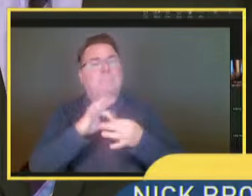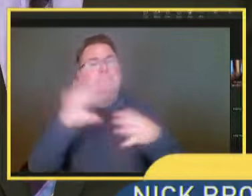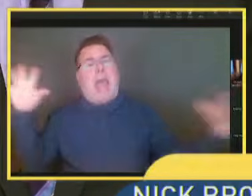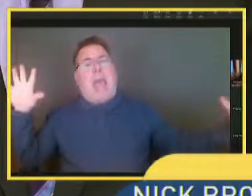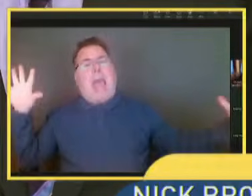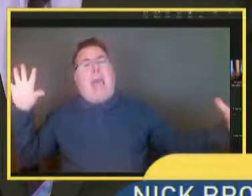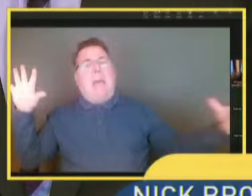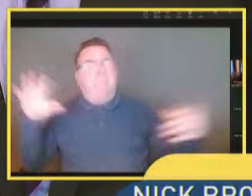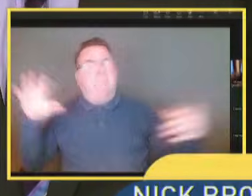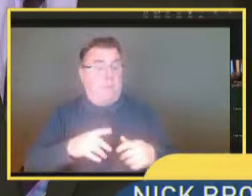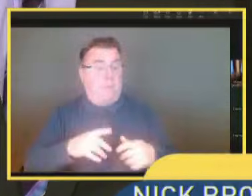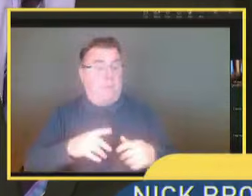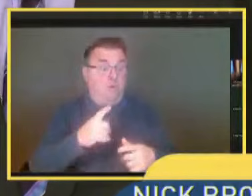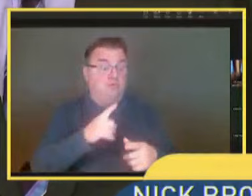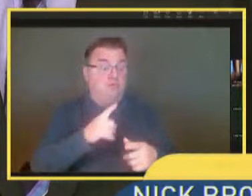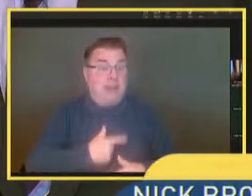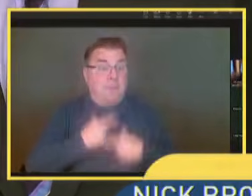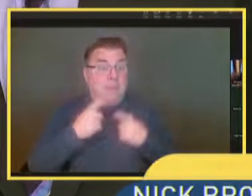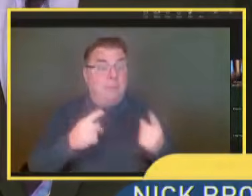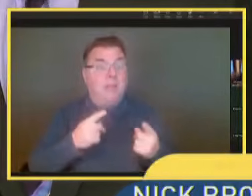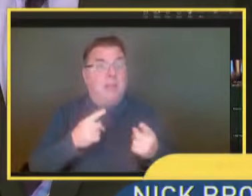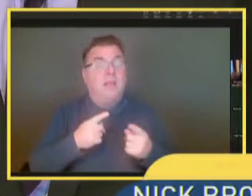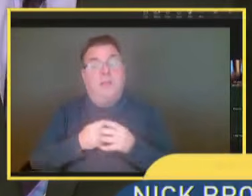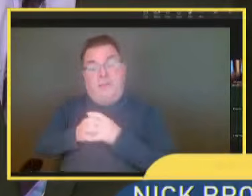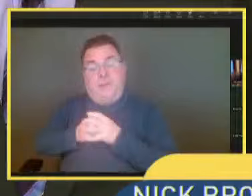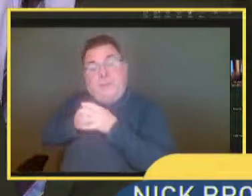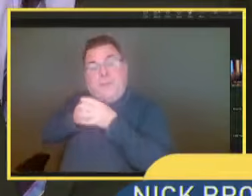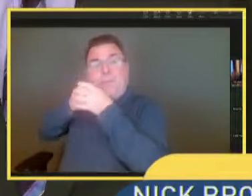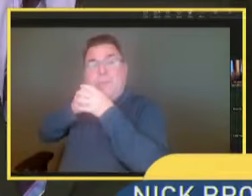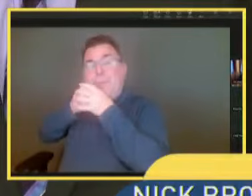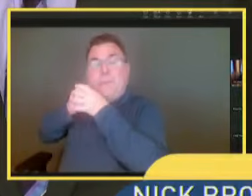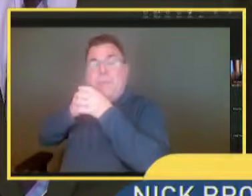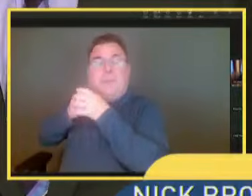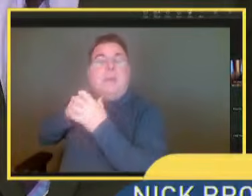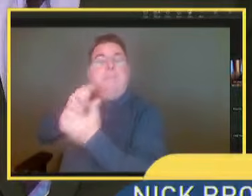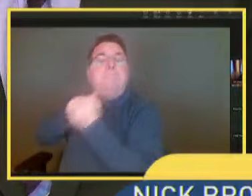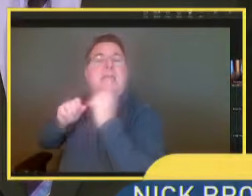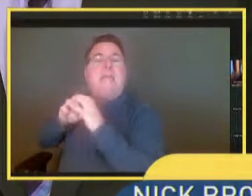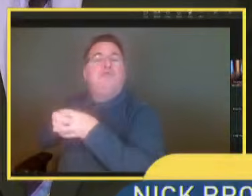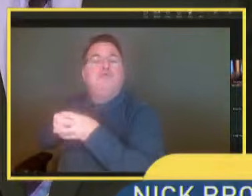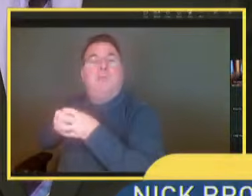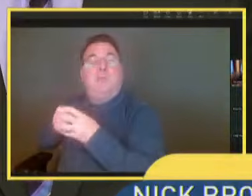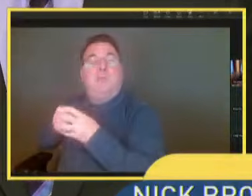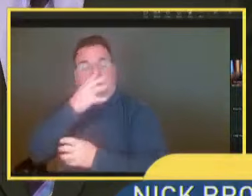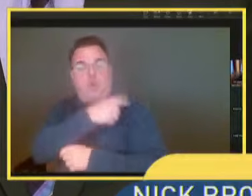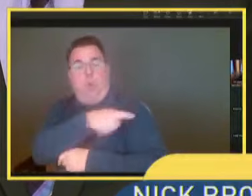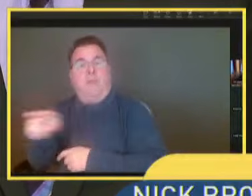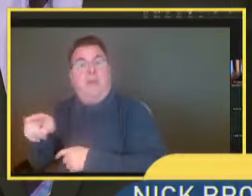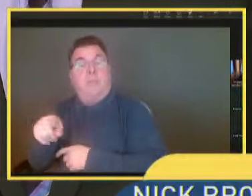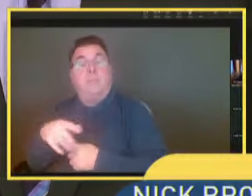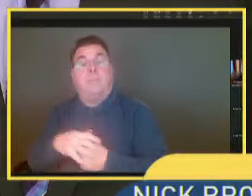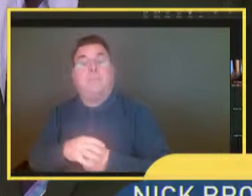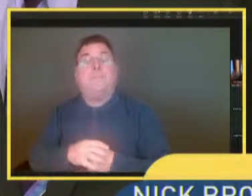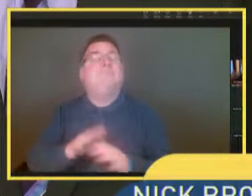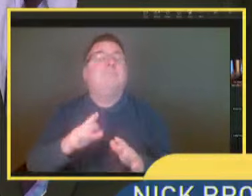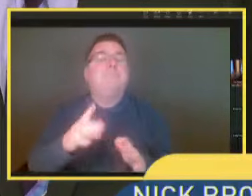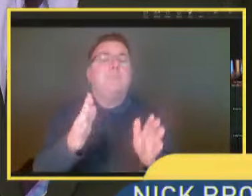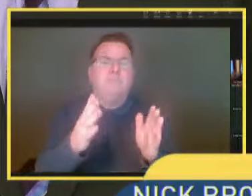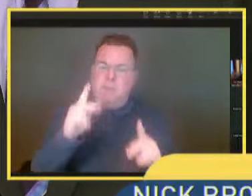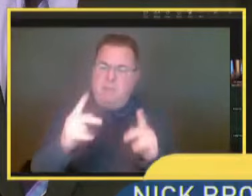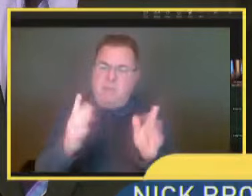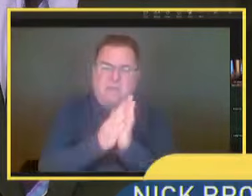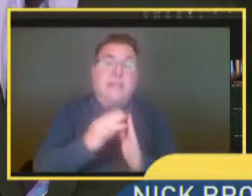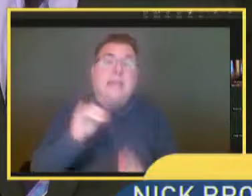everyone outside their little cabal of cruelty. People have asked what we can do if ICE descends on Washington State, as they have